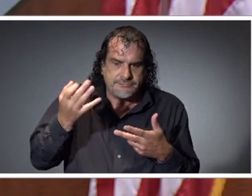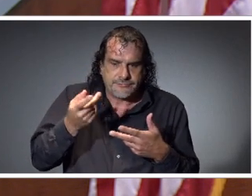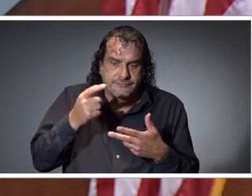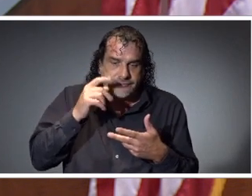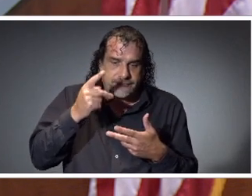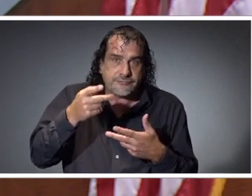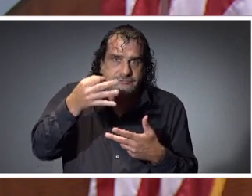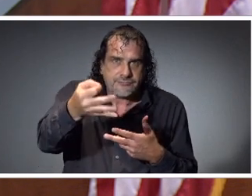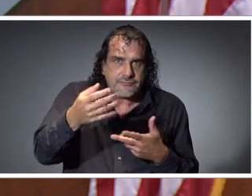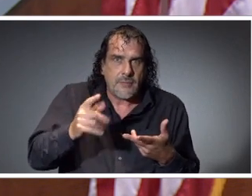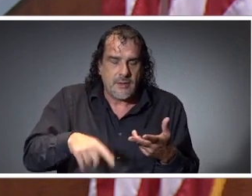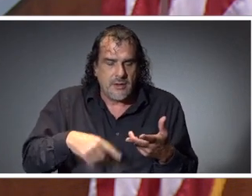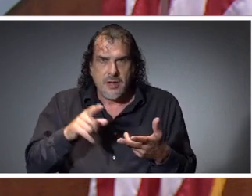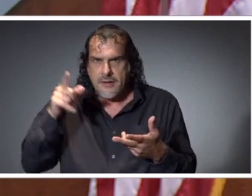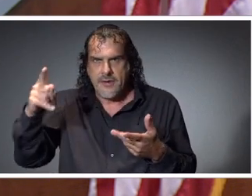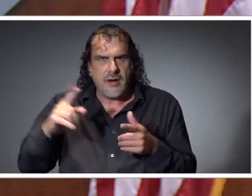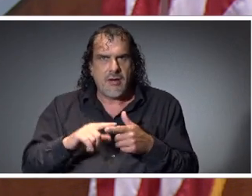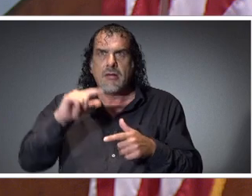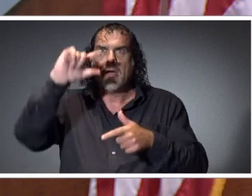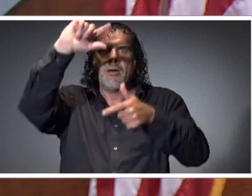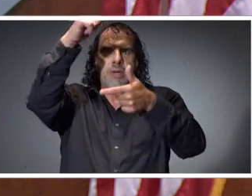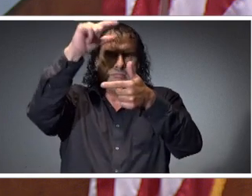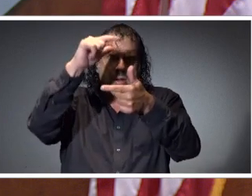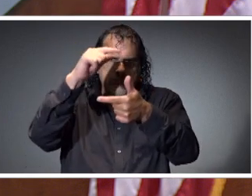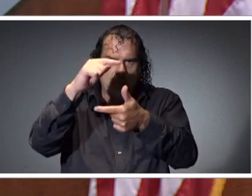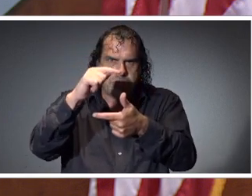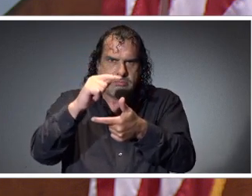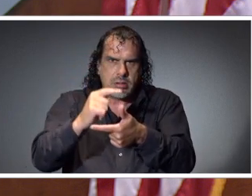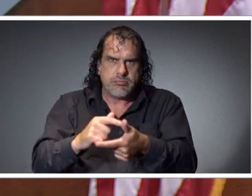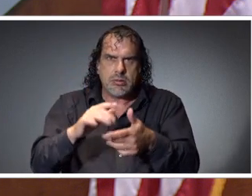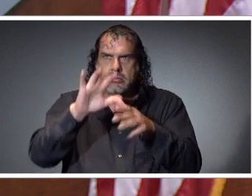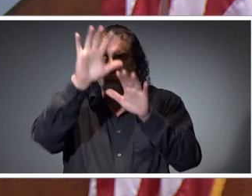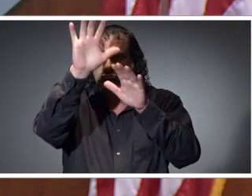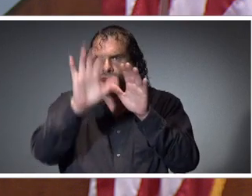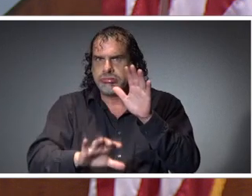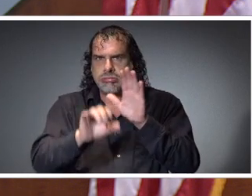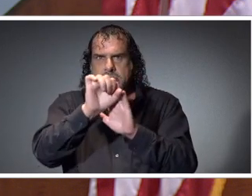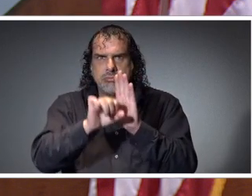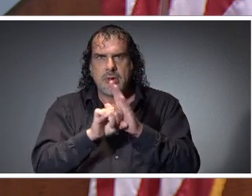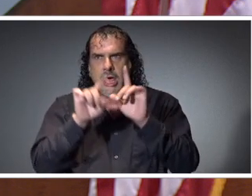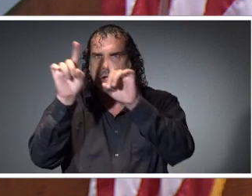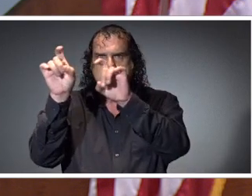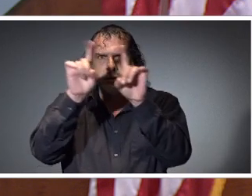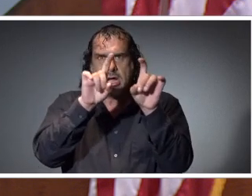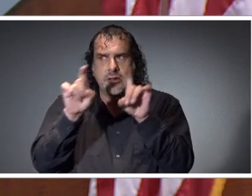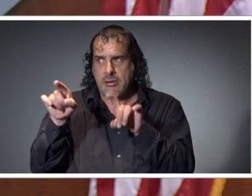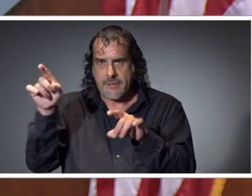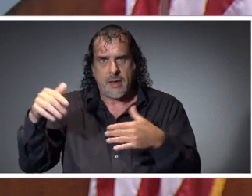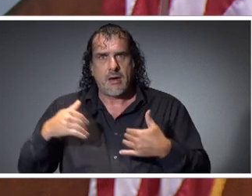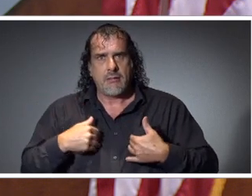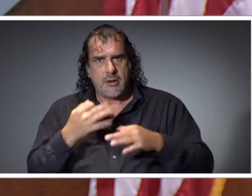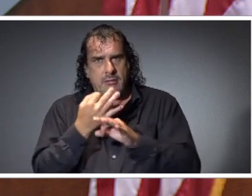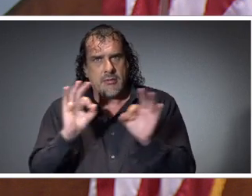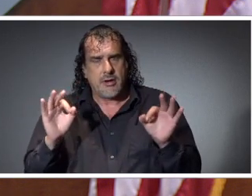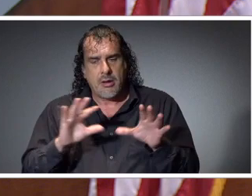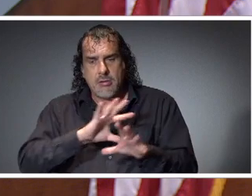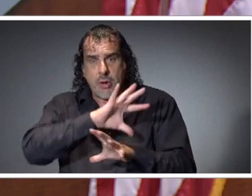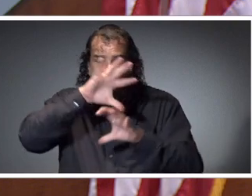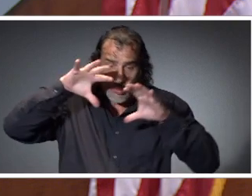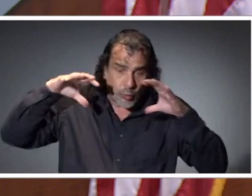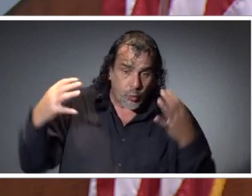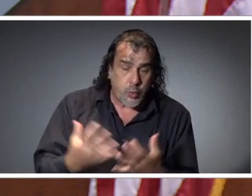they're doing significant testing out in the communities. But again, total testing numbers are